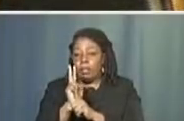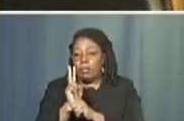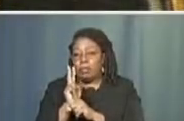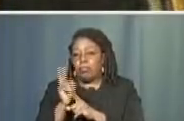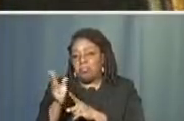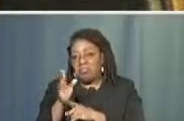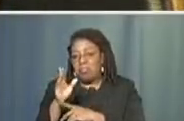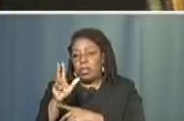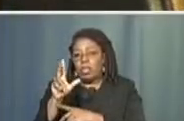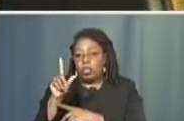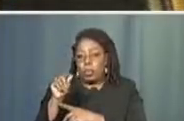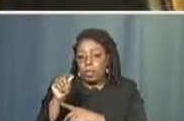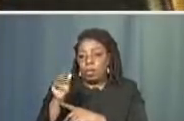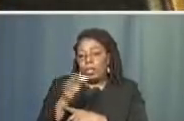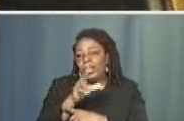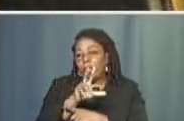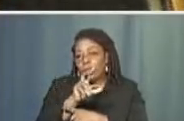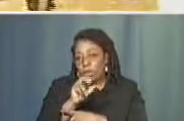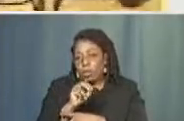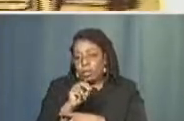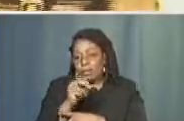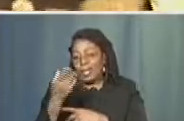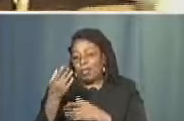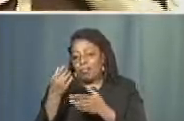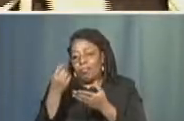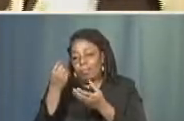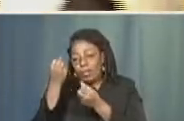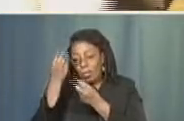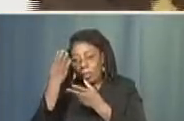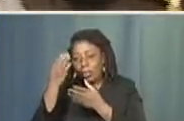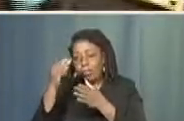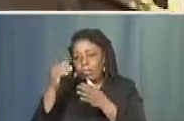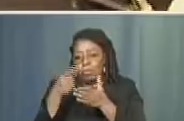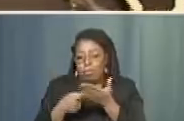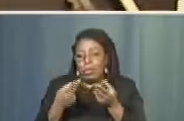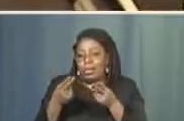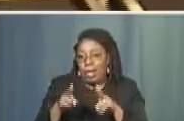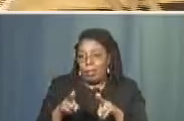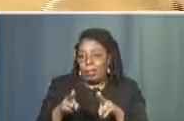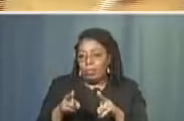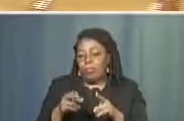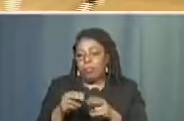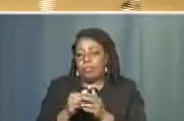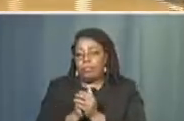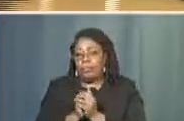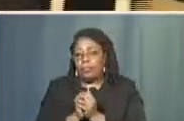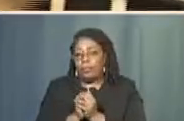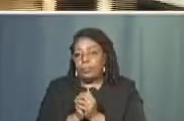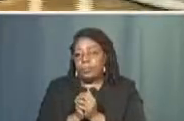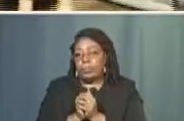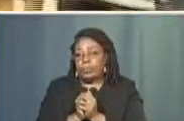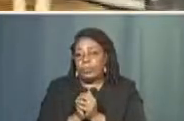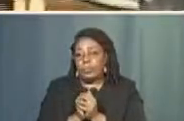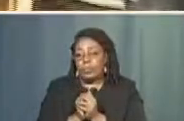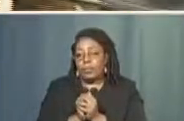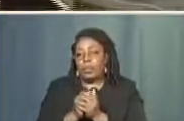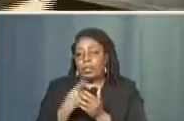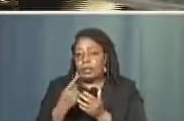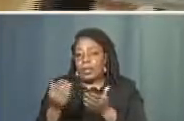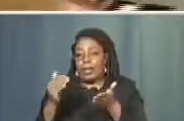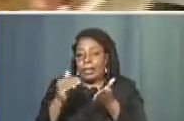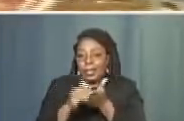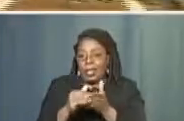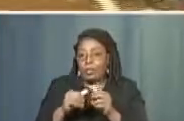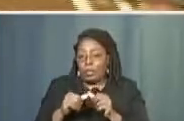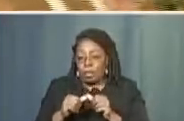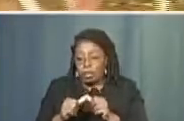30s. As for the details of exactly what and how things unfolded, that's still sketchy. Again, we